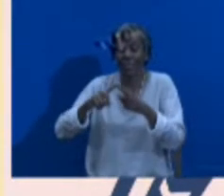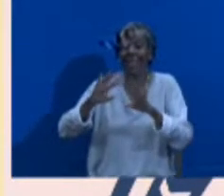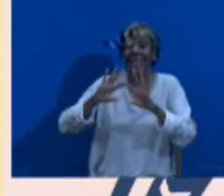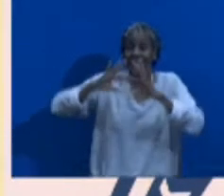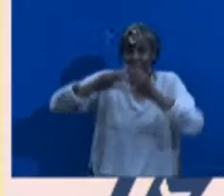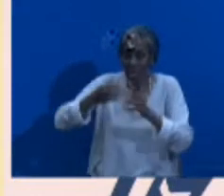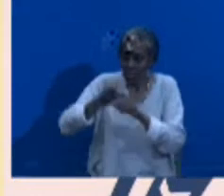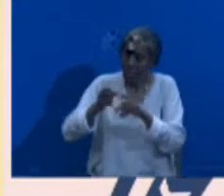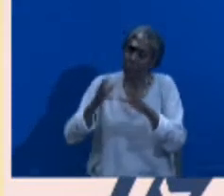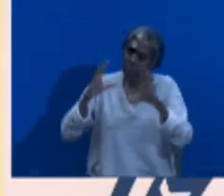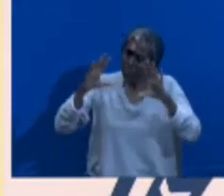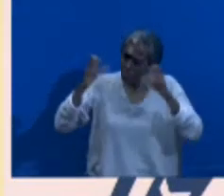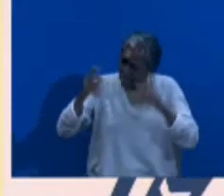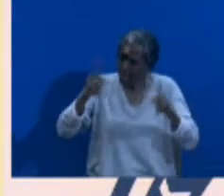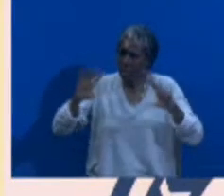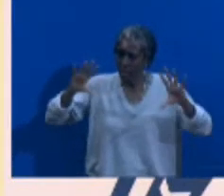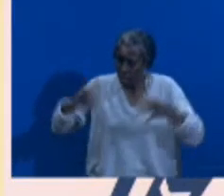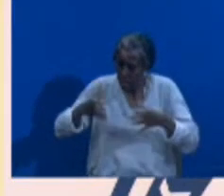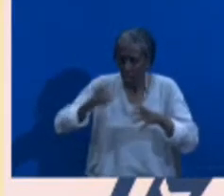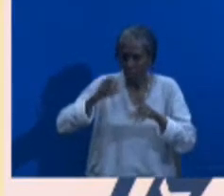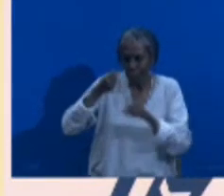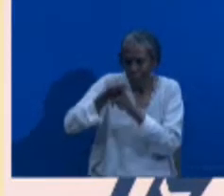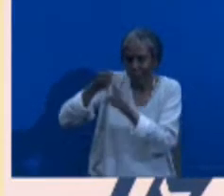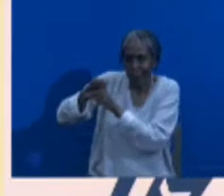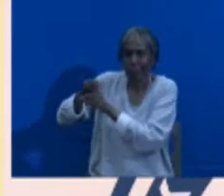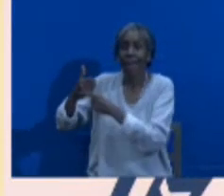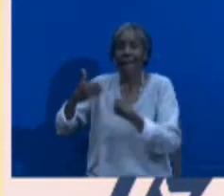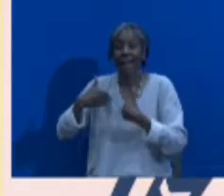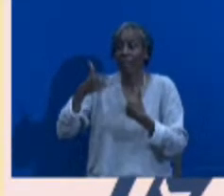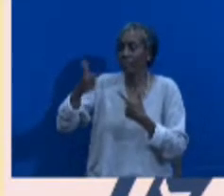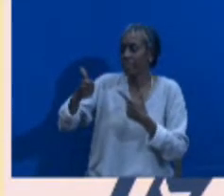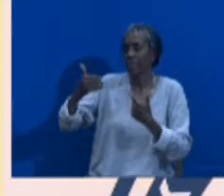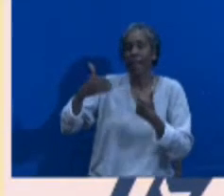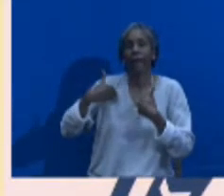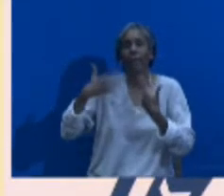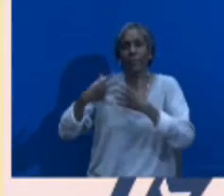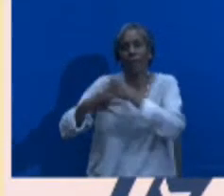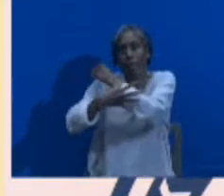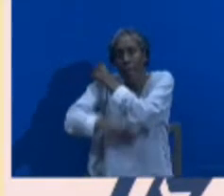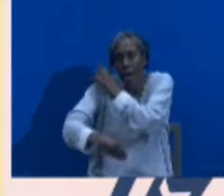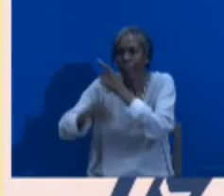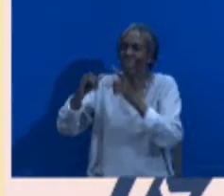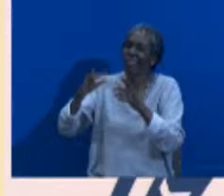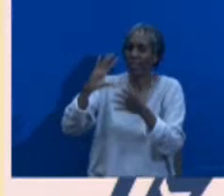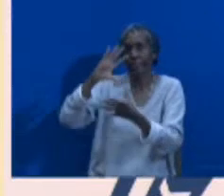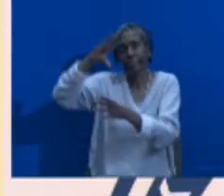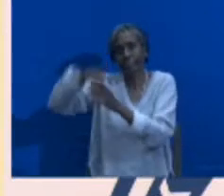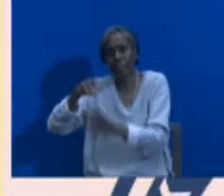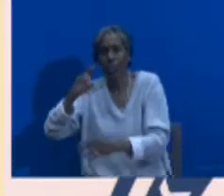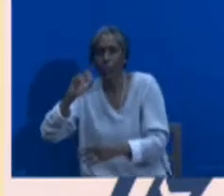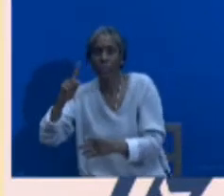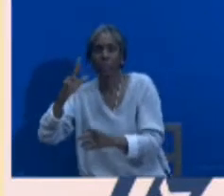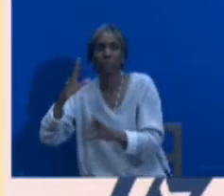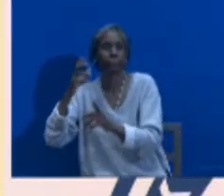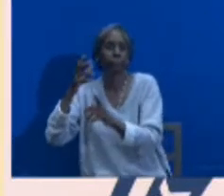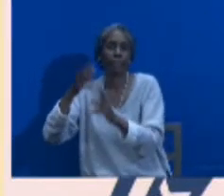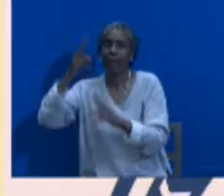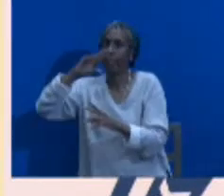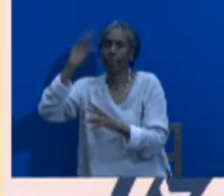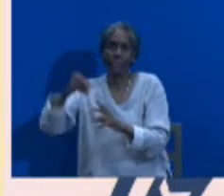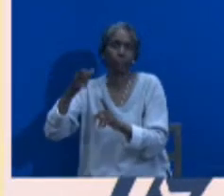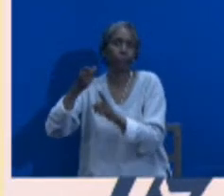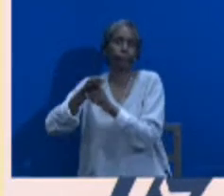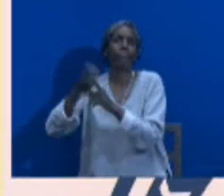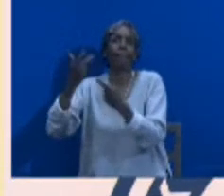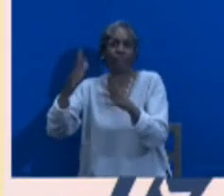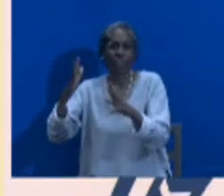families, and their pre-existing disparities, especially in the area of poverty, all contribute to this. We are trying to address